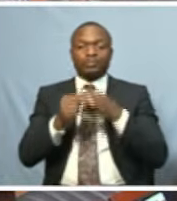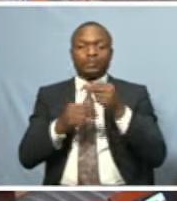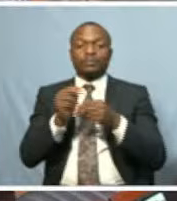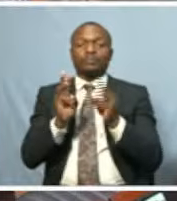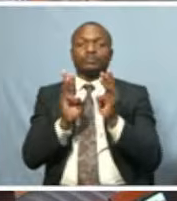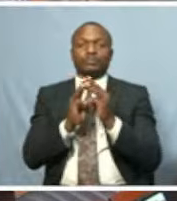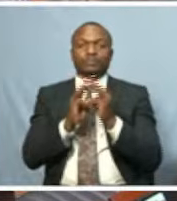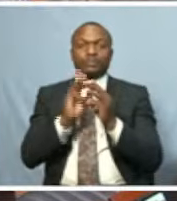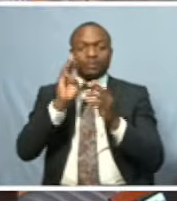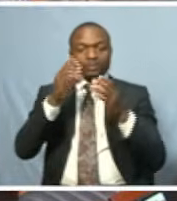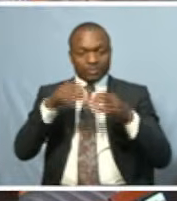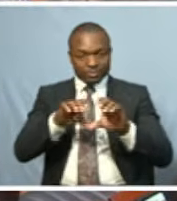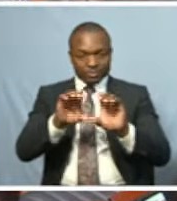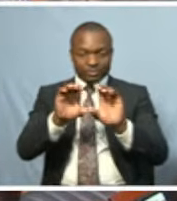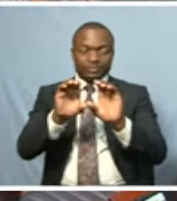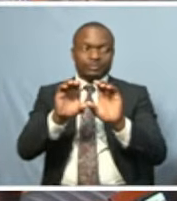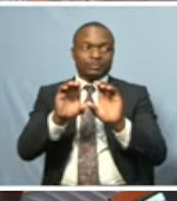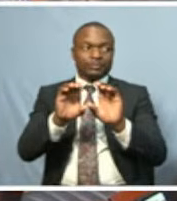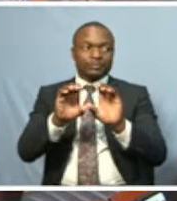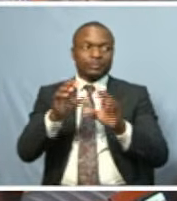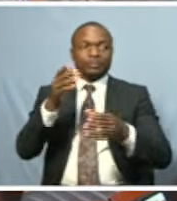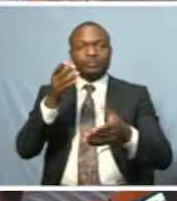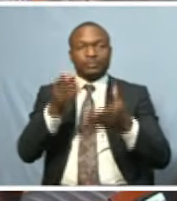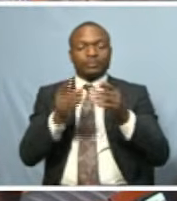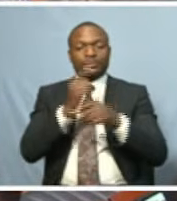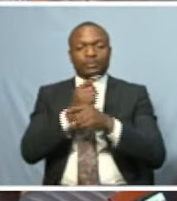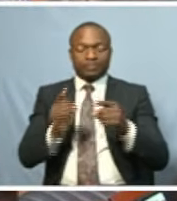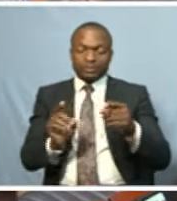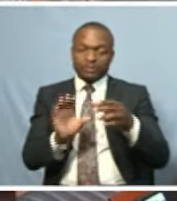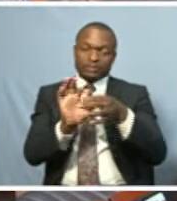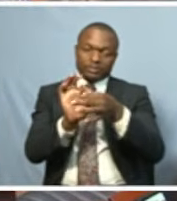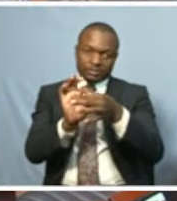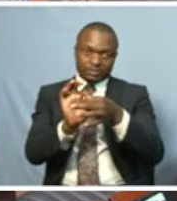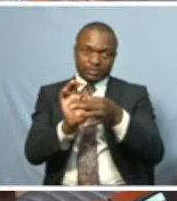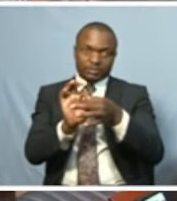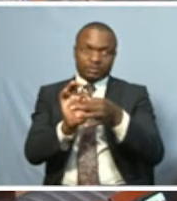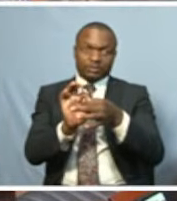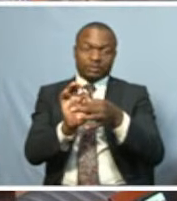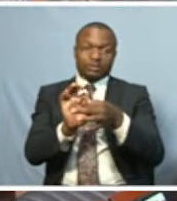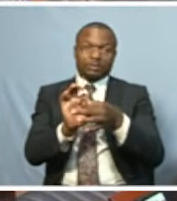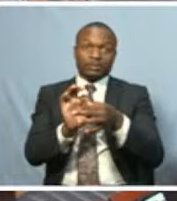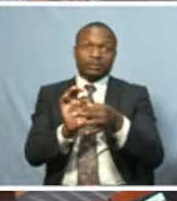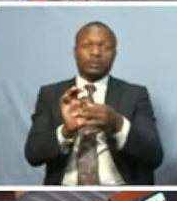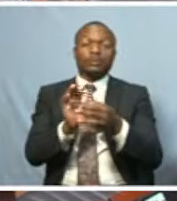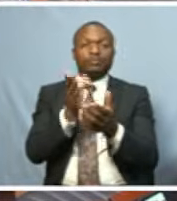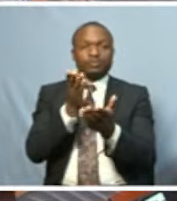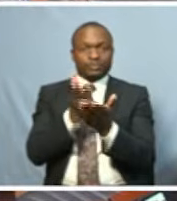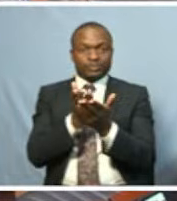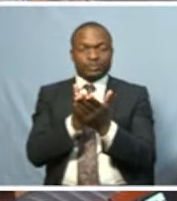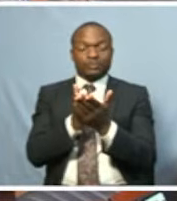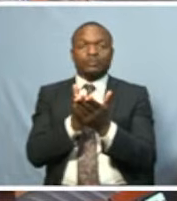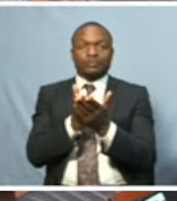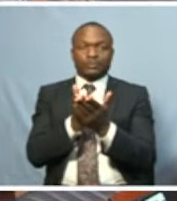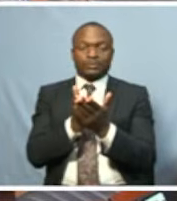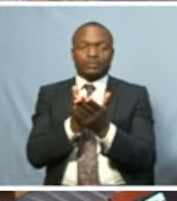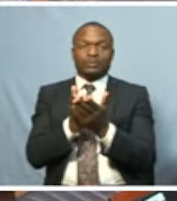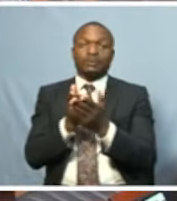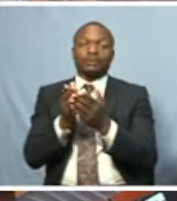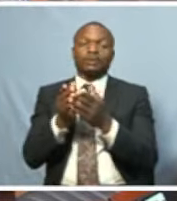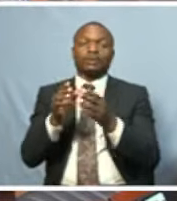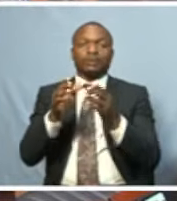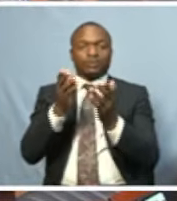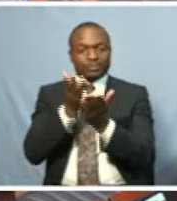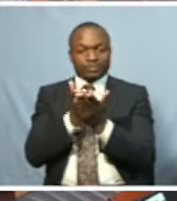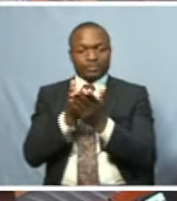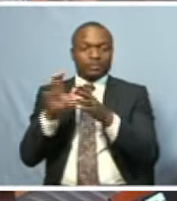will resume. In case you've just tuned in, there's a notice of subject for debate on the motion of adjournment.